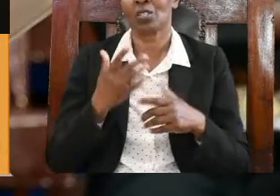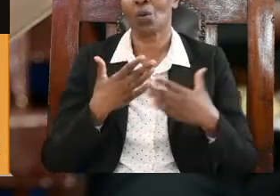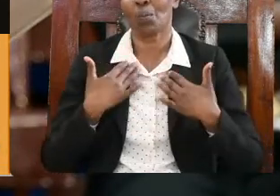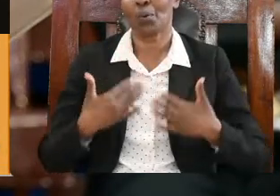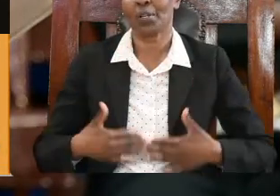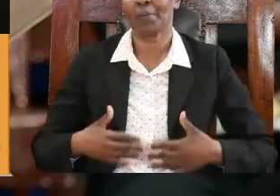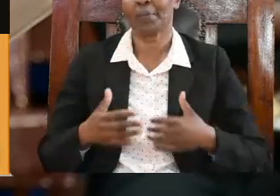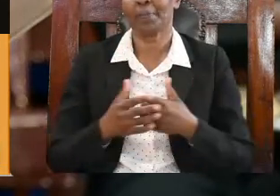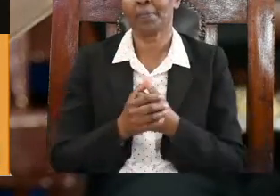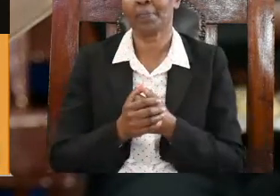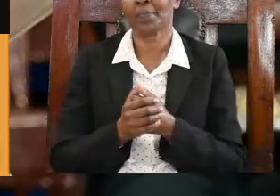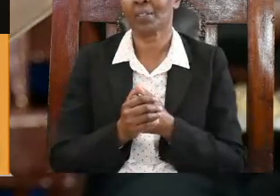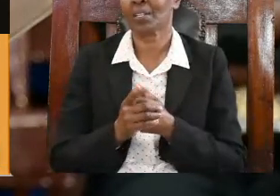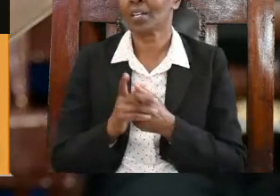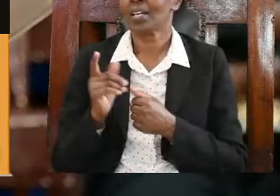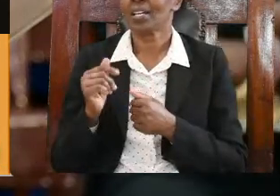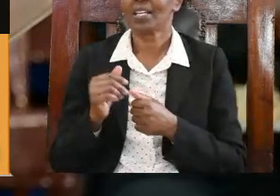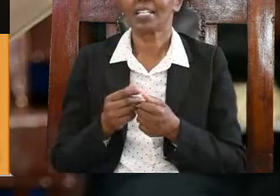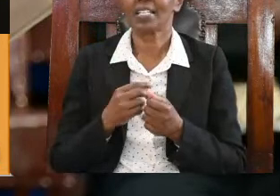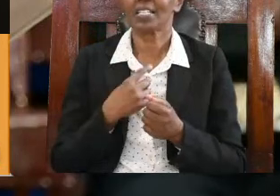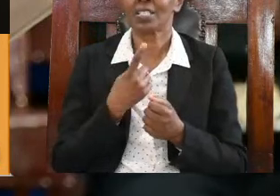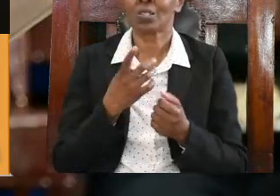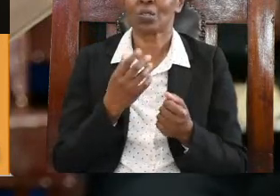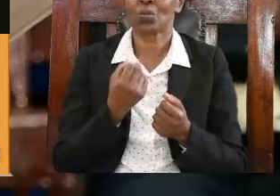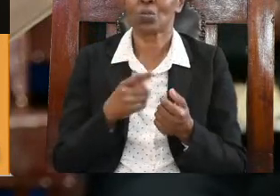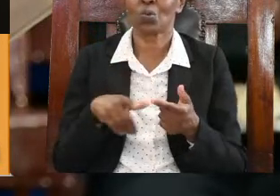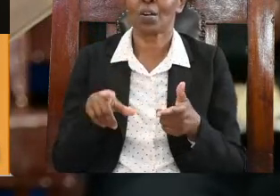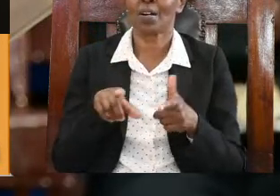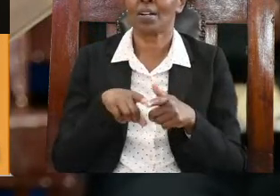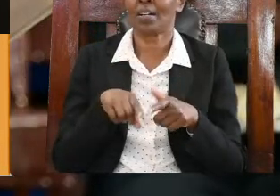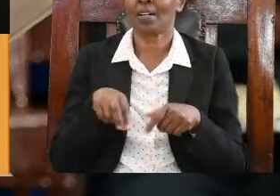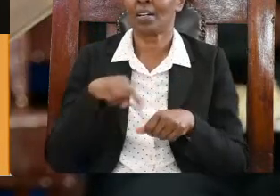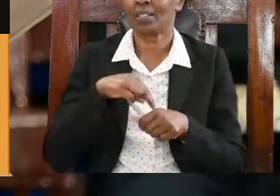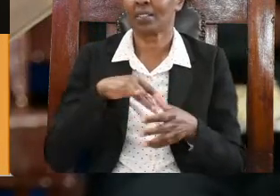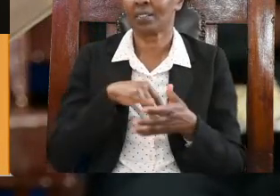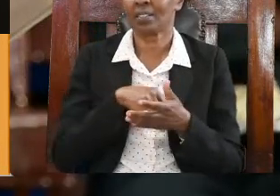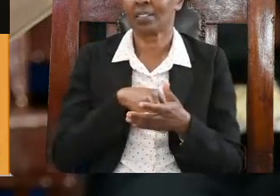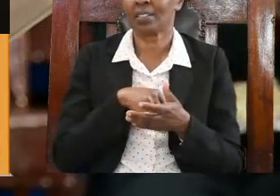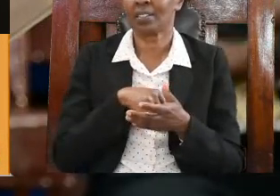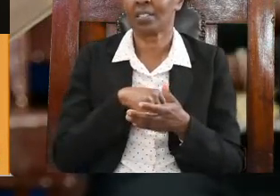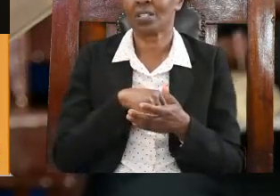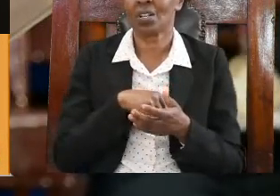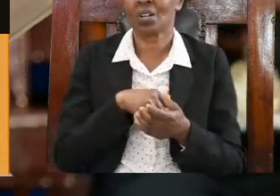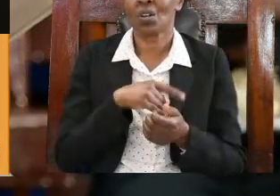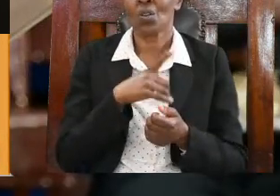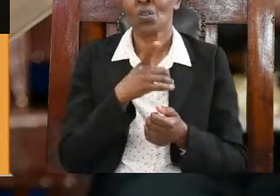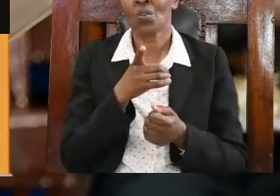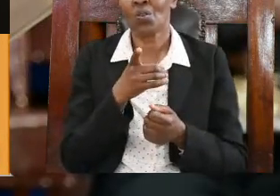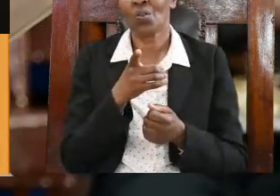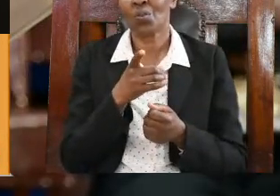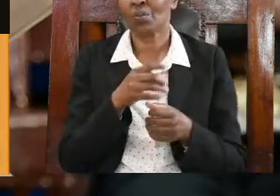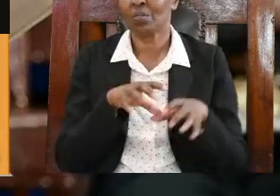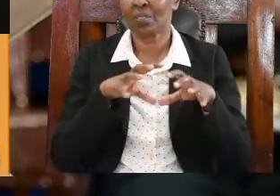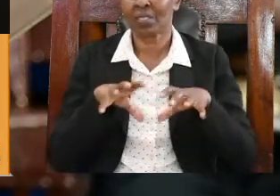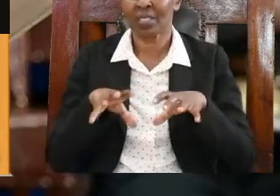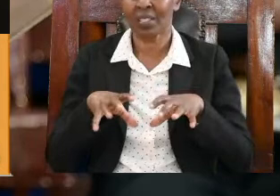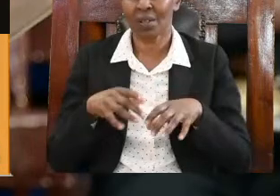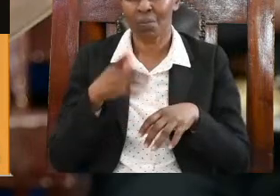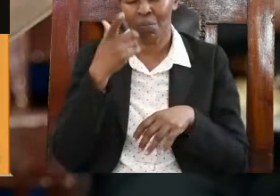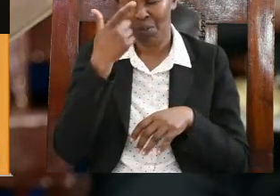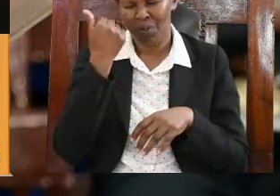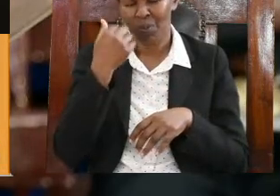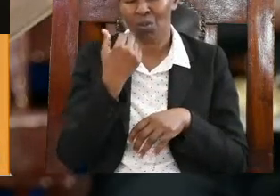Now, I would also want to re-emphasize again that you are not going through this because of your